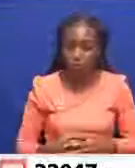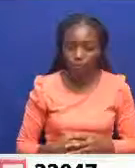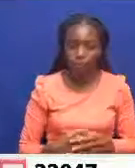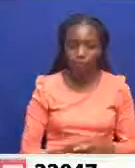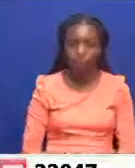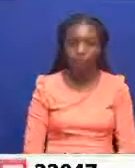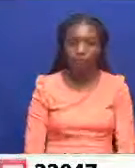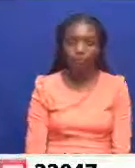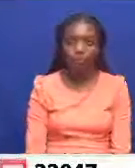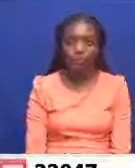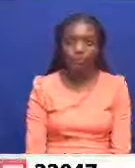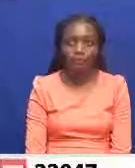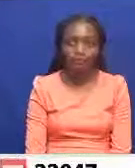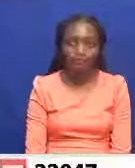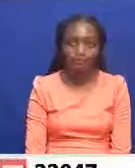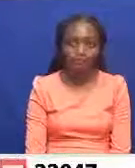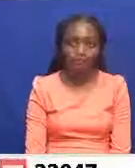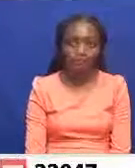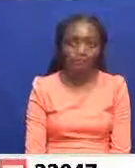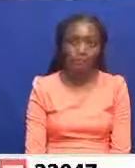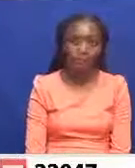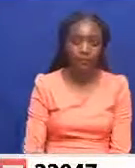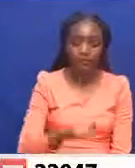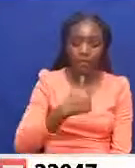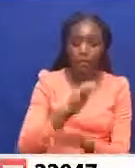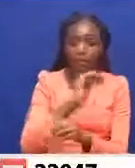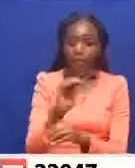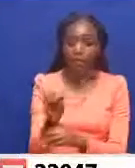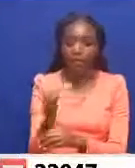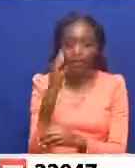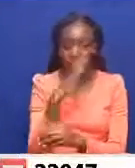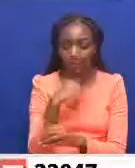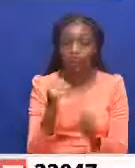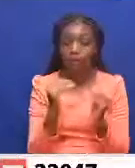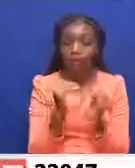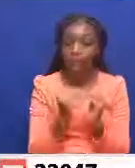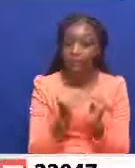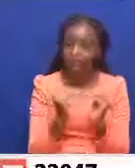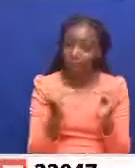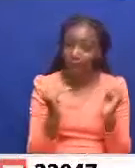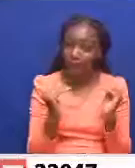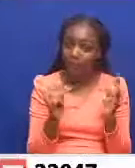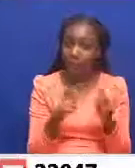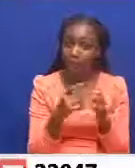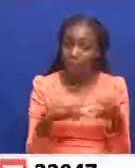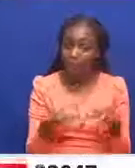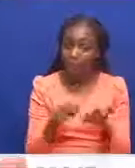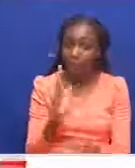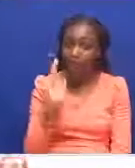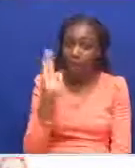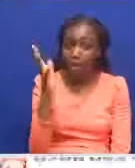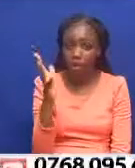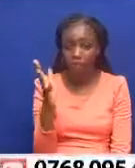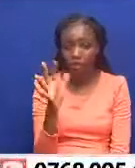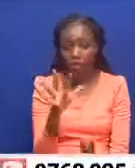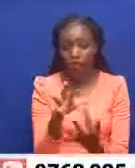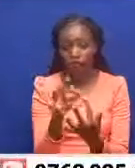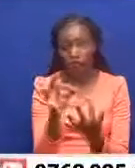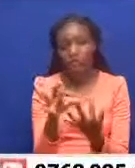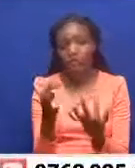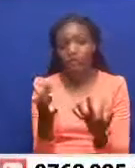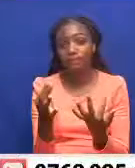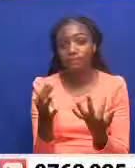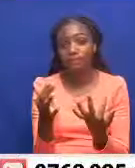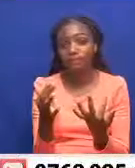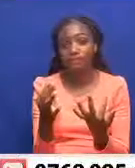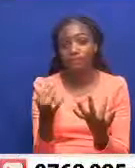inatimia. Running for genuine democracy, genuine free will of choice.